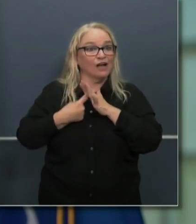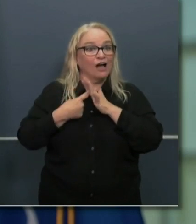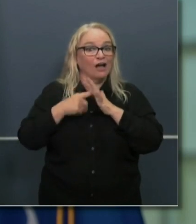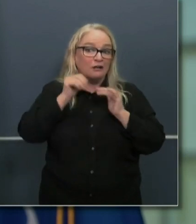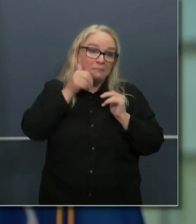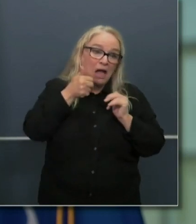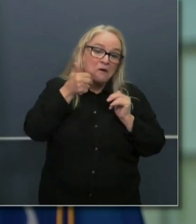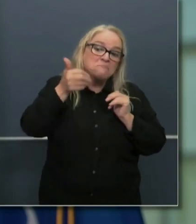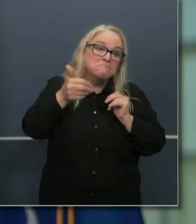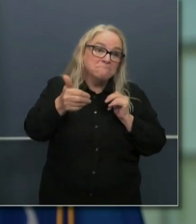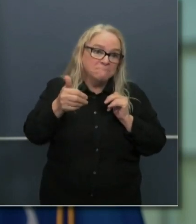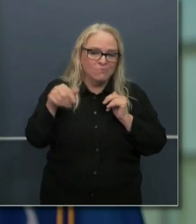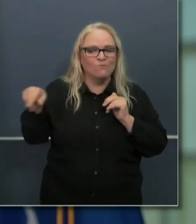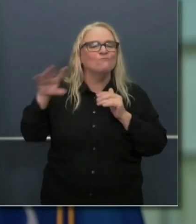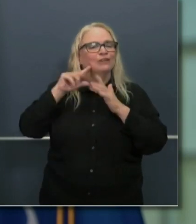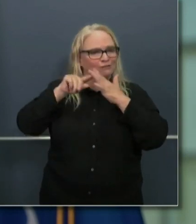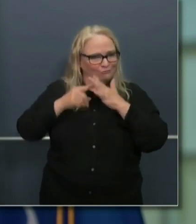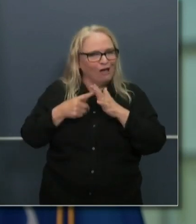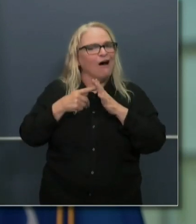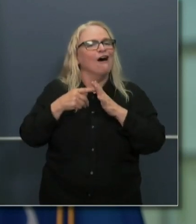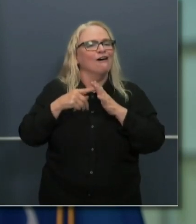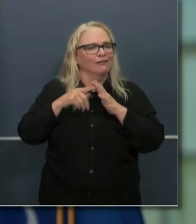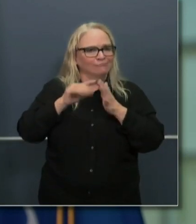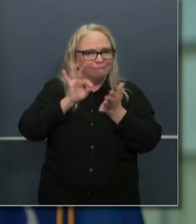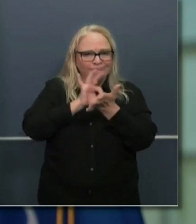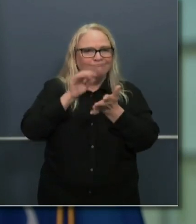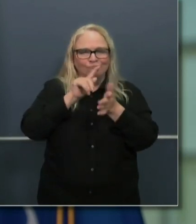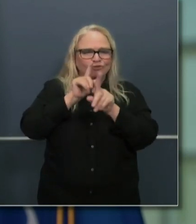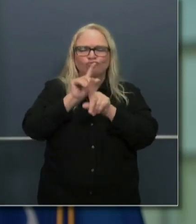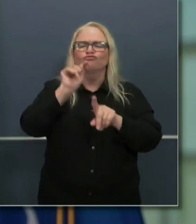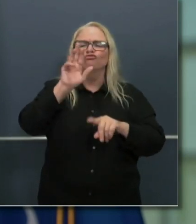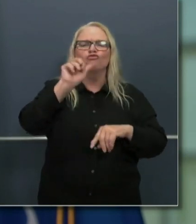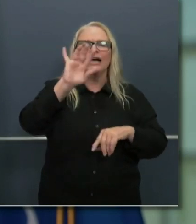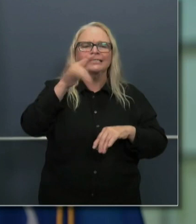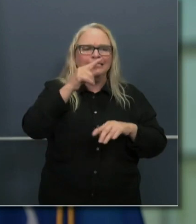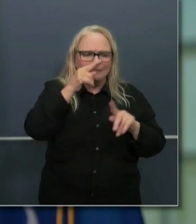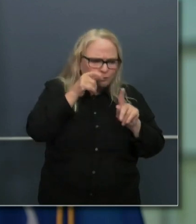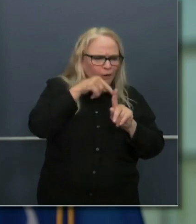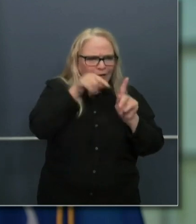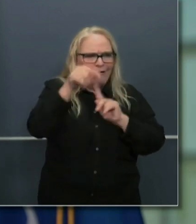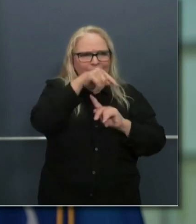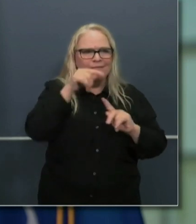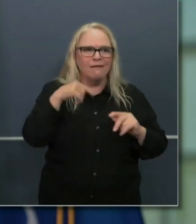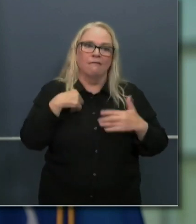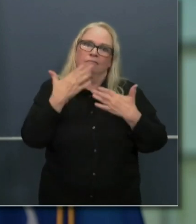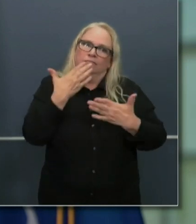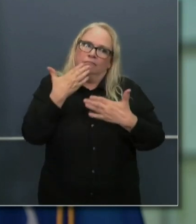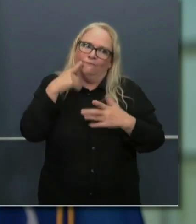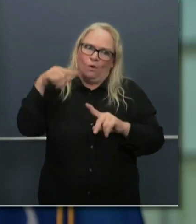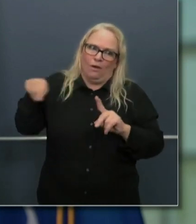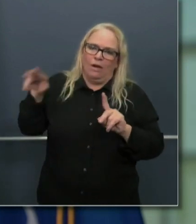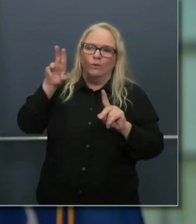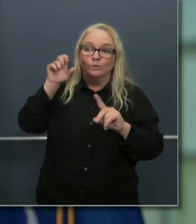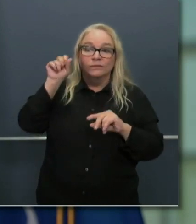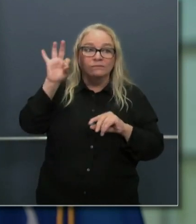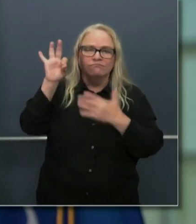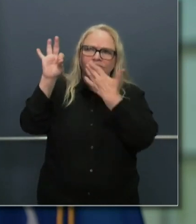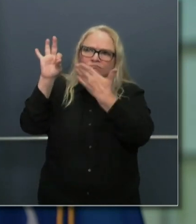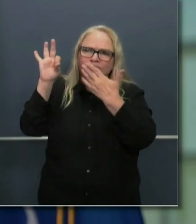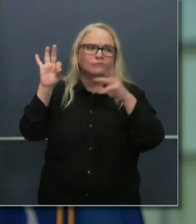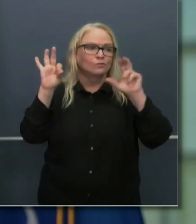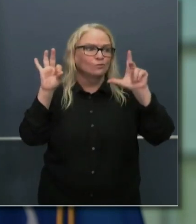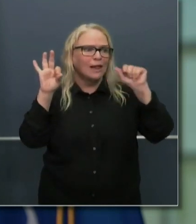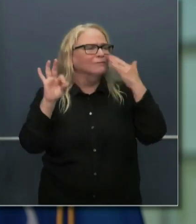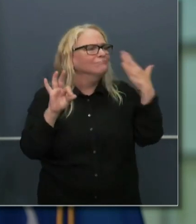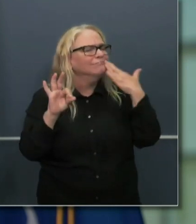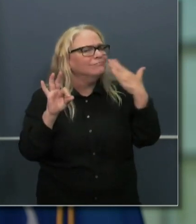just thank the incredible partnership that we were able to form with UCSF and UCLA, two of the finest